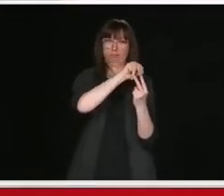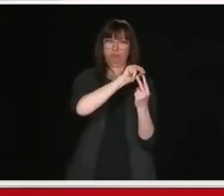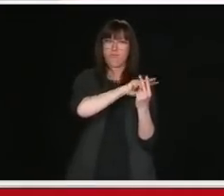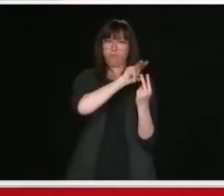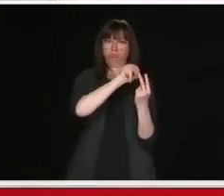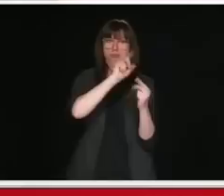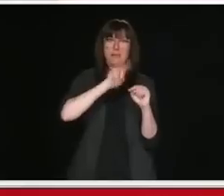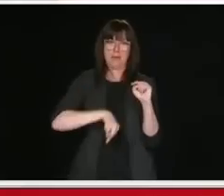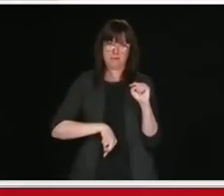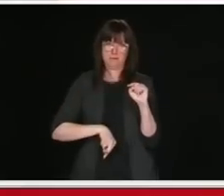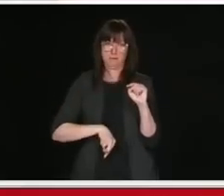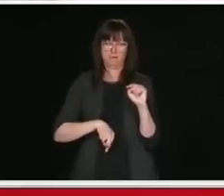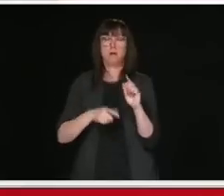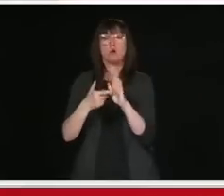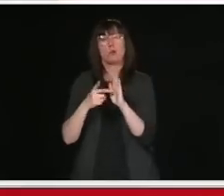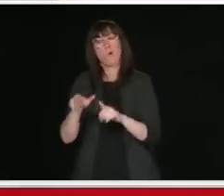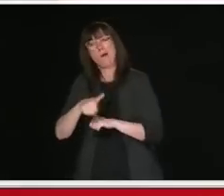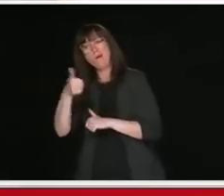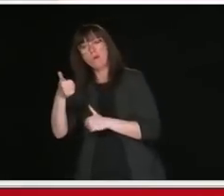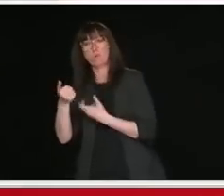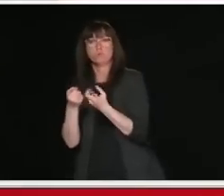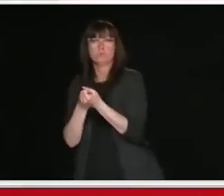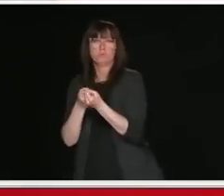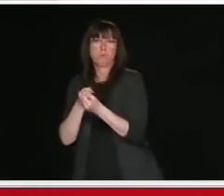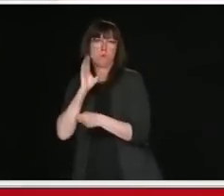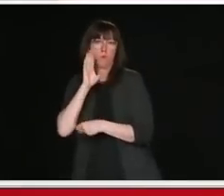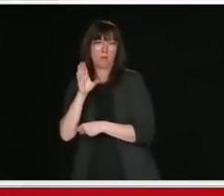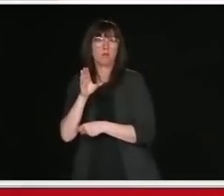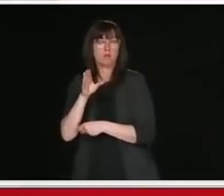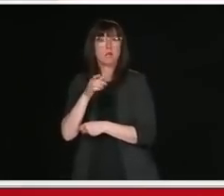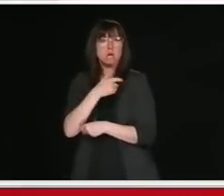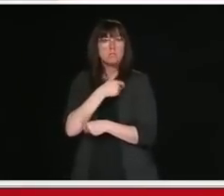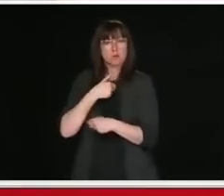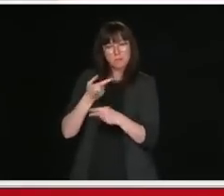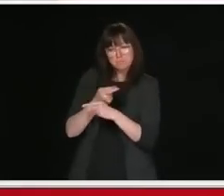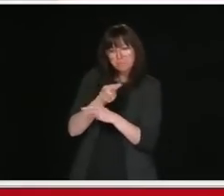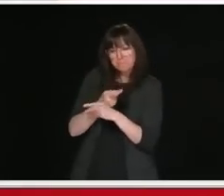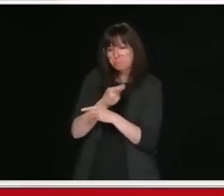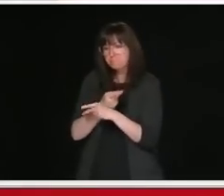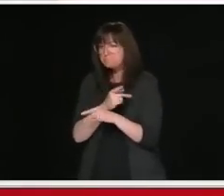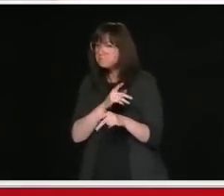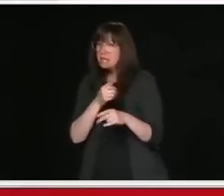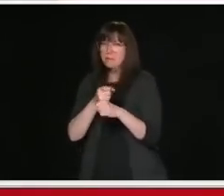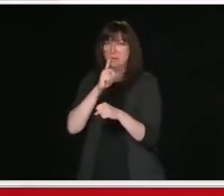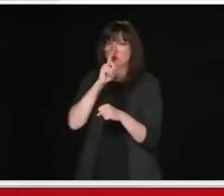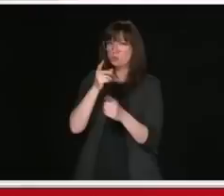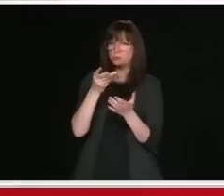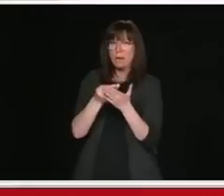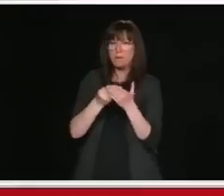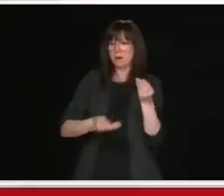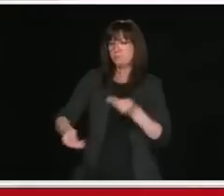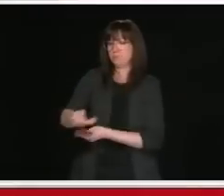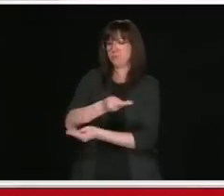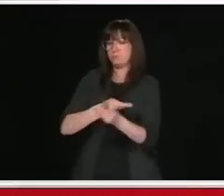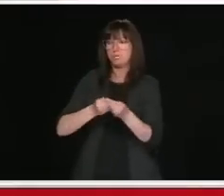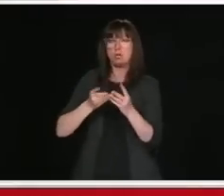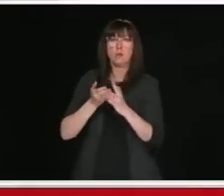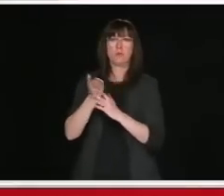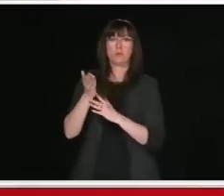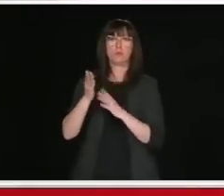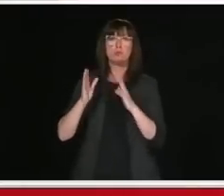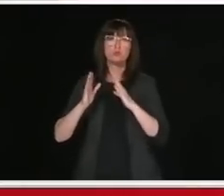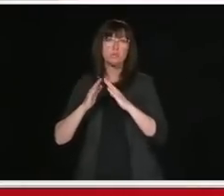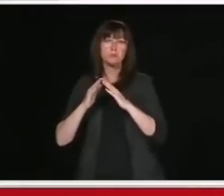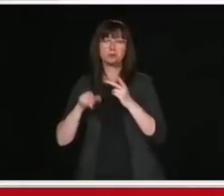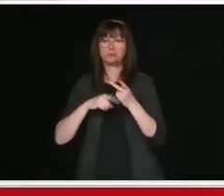help. We're making sure that we're flowing funds through shelters, through nonprofits and charitable organizations as